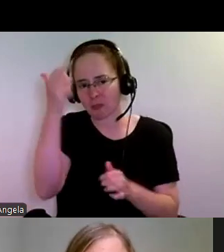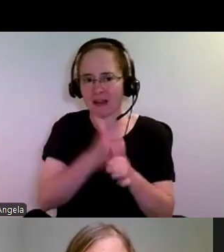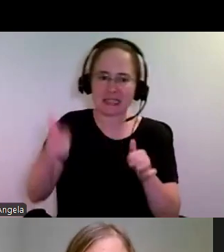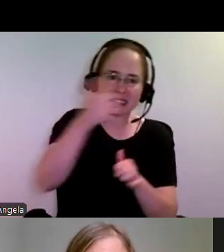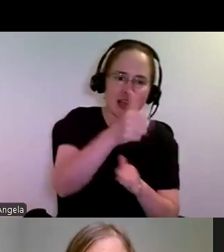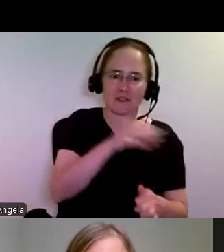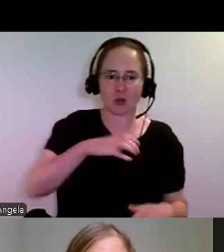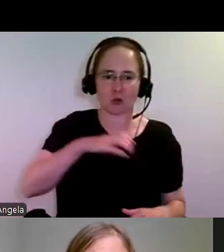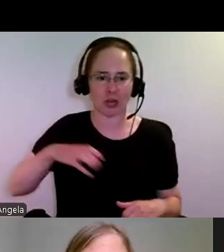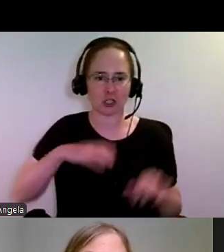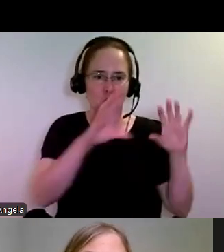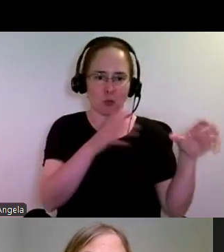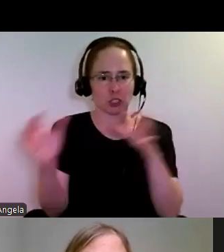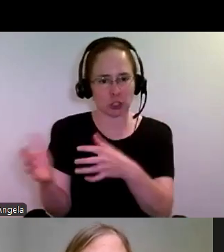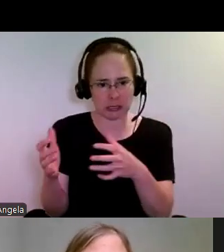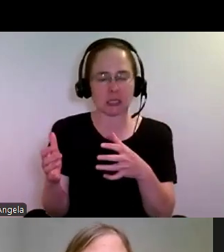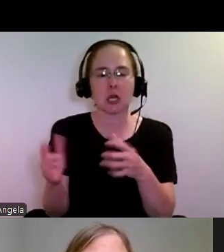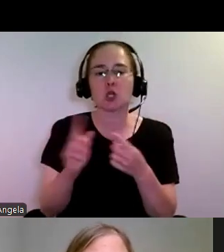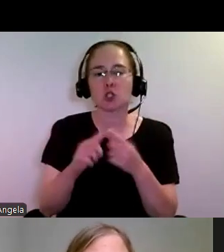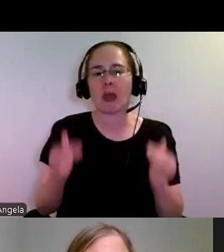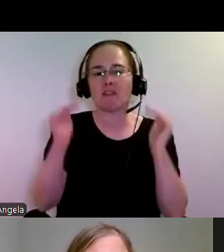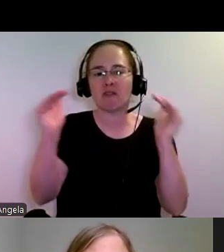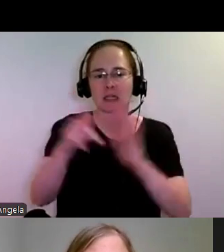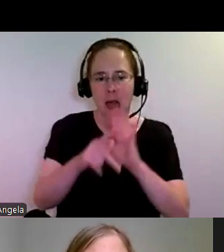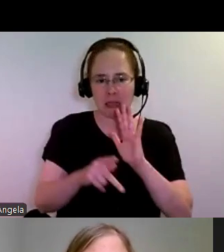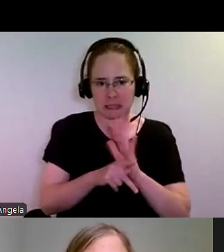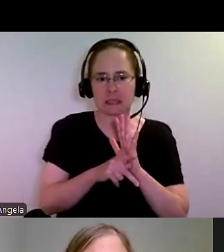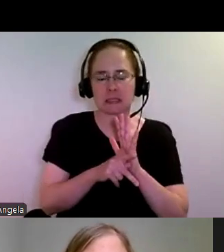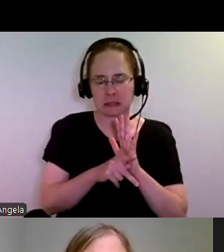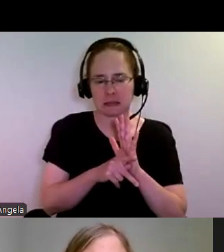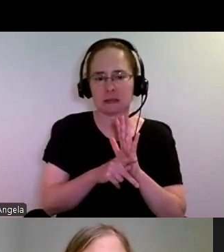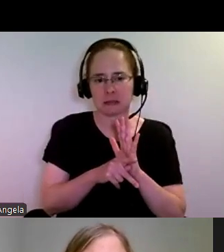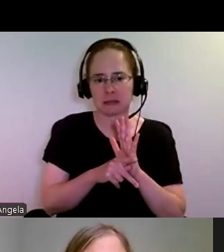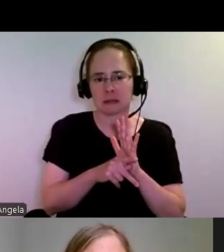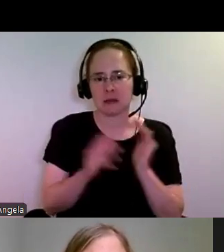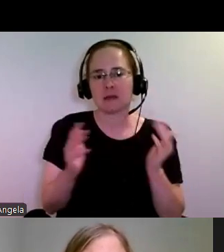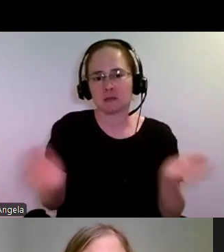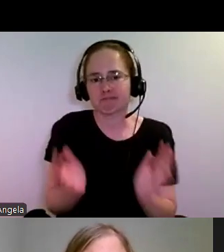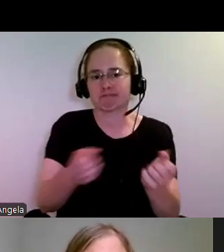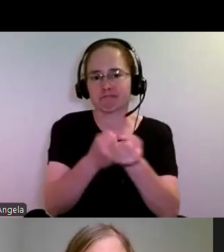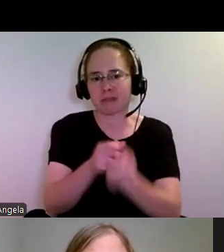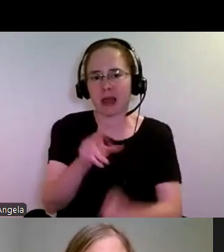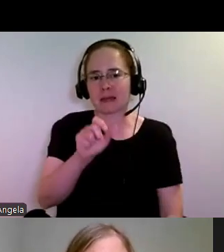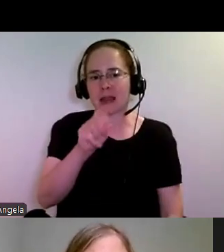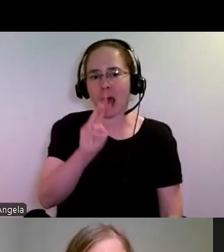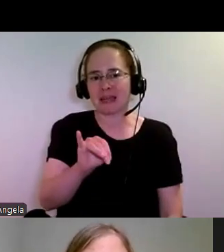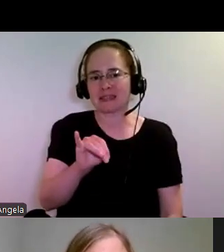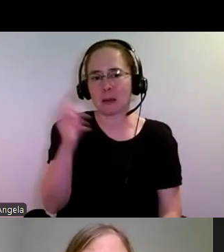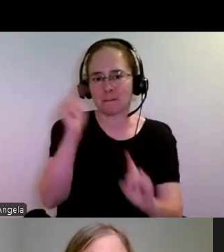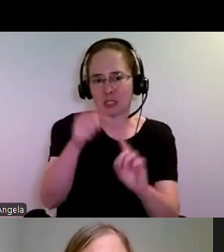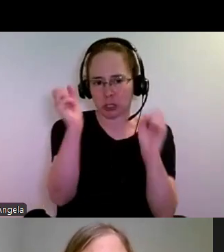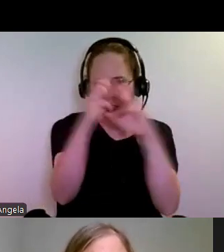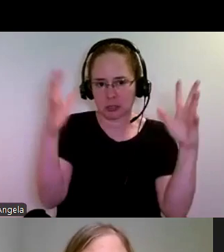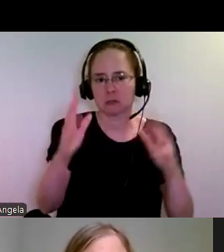and congressional branches, to advance policies that advance NAMI's mission, which is to build better lives for people with mental